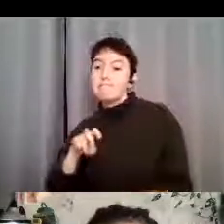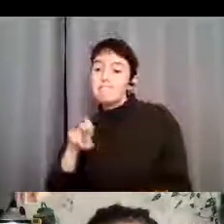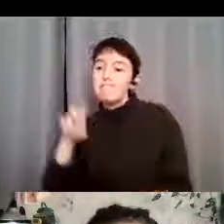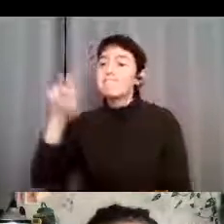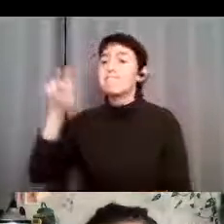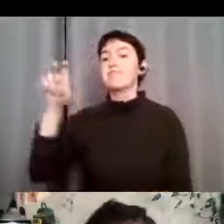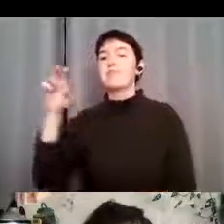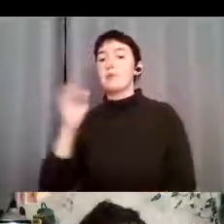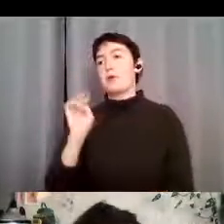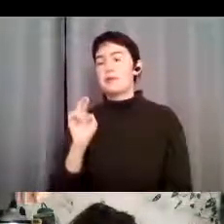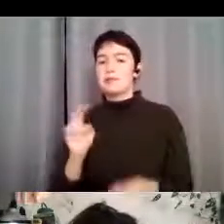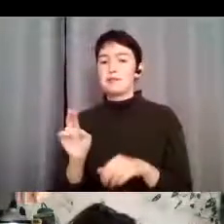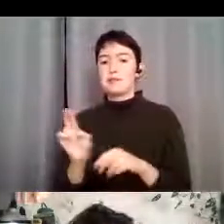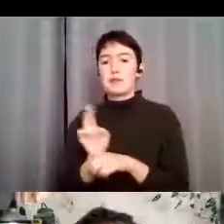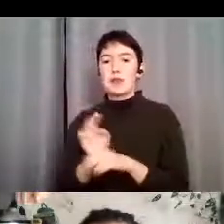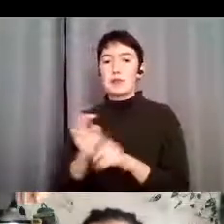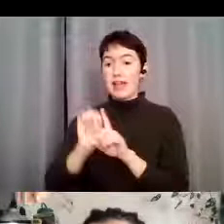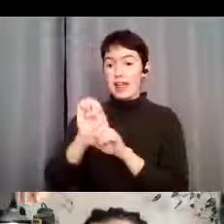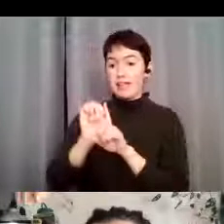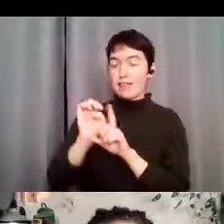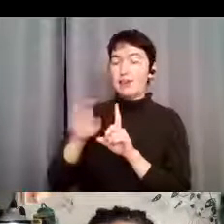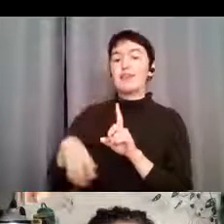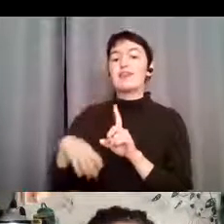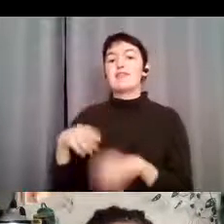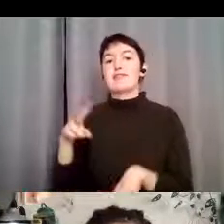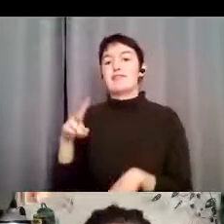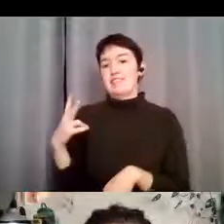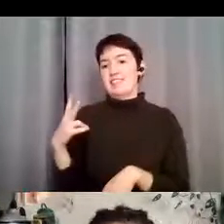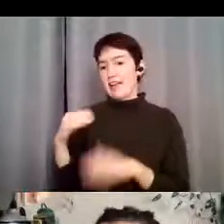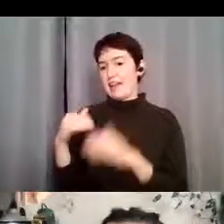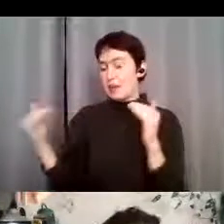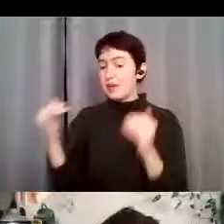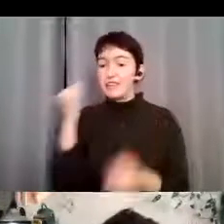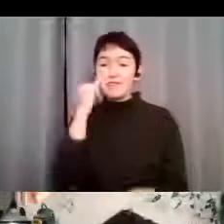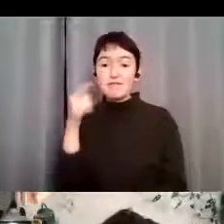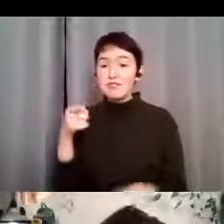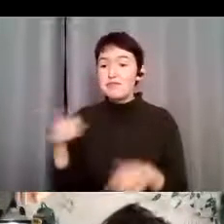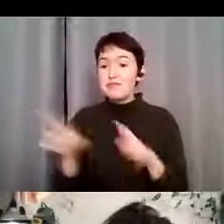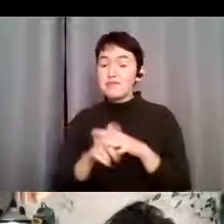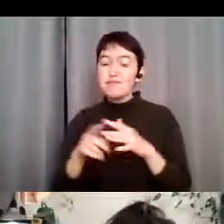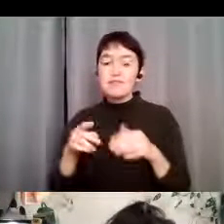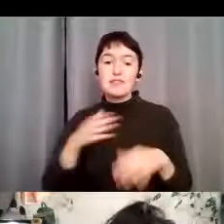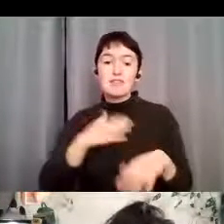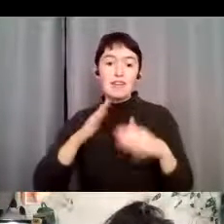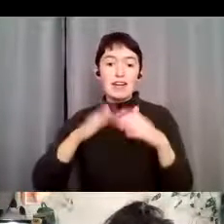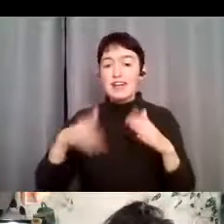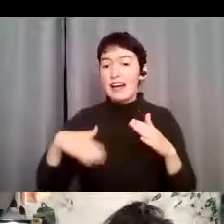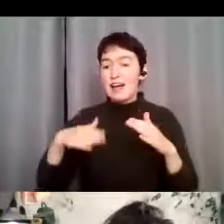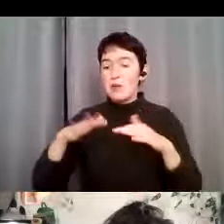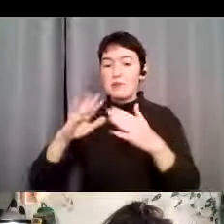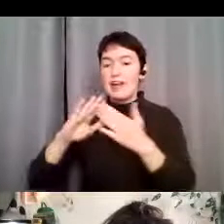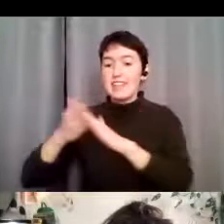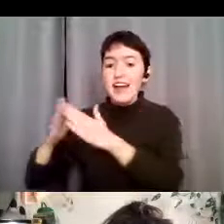to the 2nd floor where my office is. And so if you're ever in town, come and stand outside. And if you wave